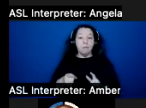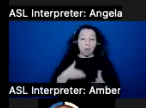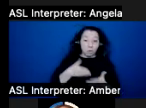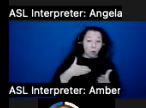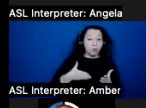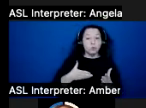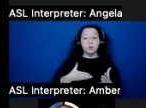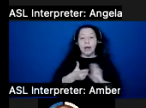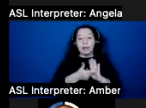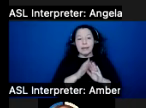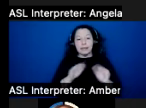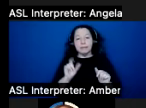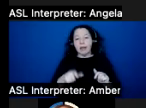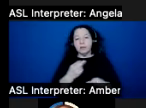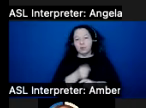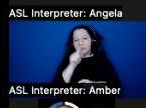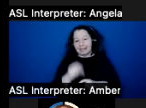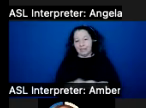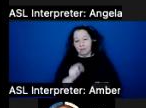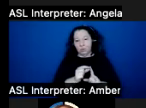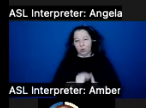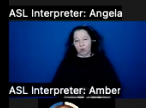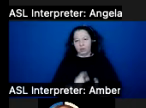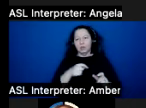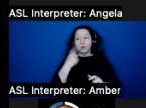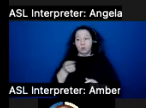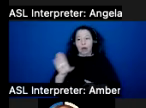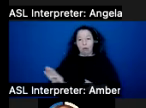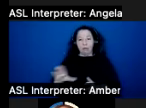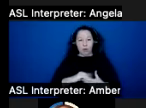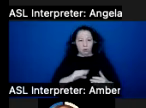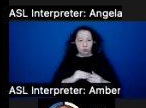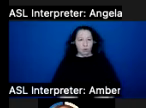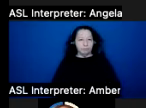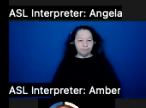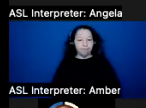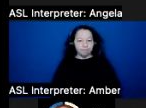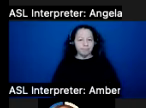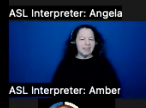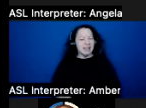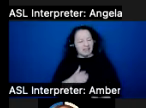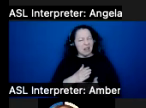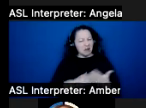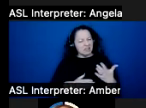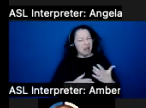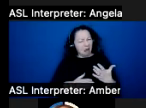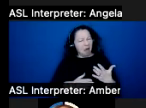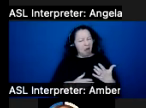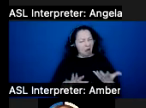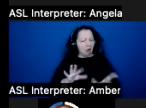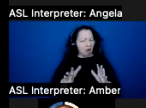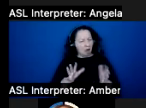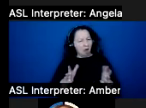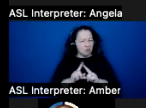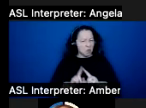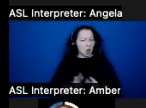to use these different words in order to tell their story. So there's some nuance there, but